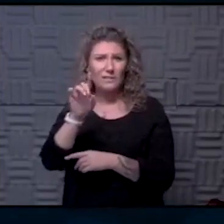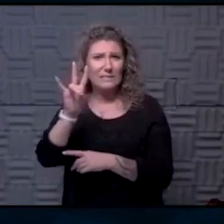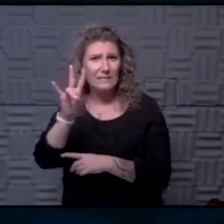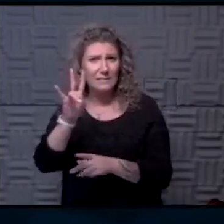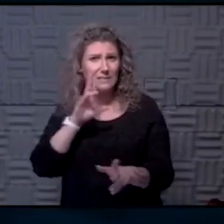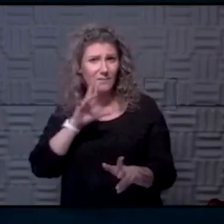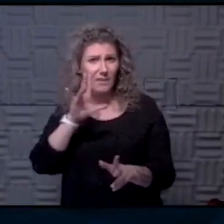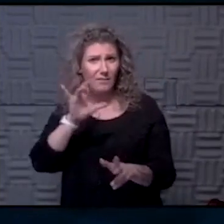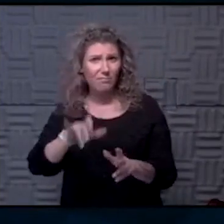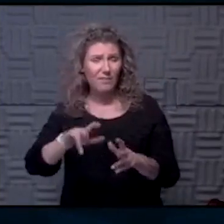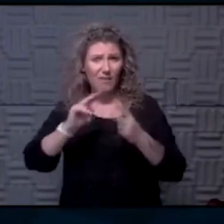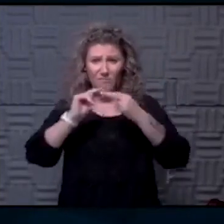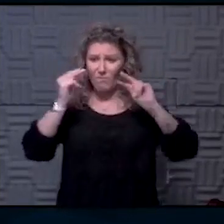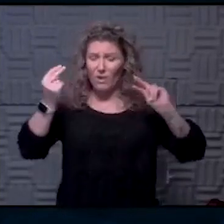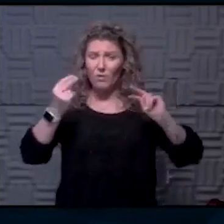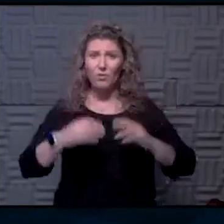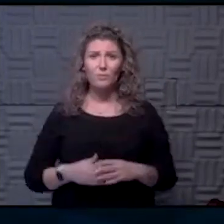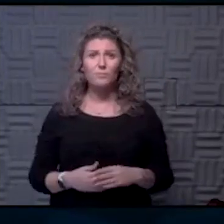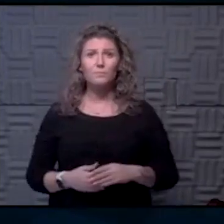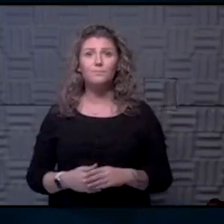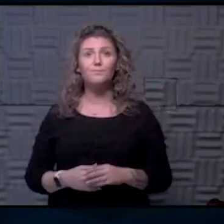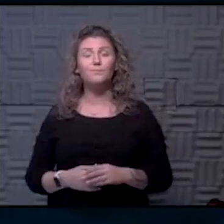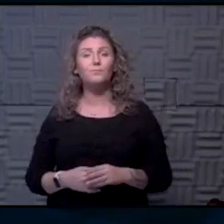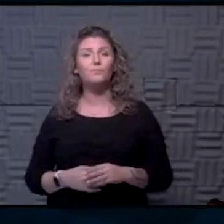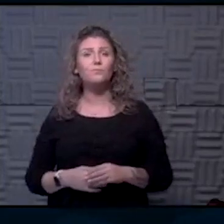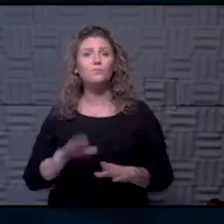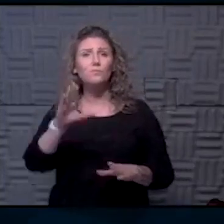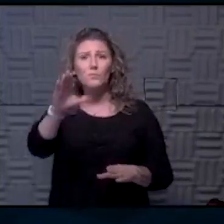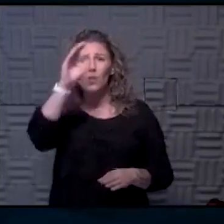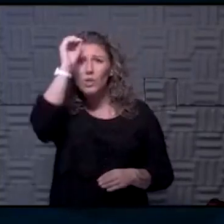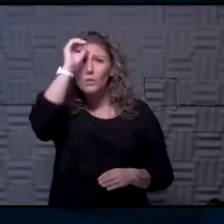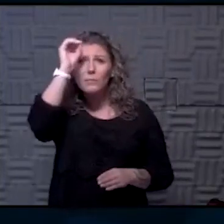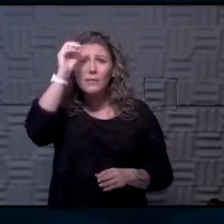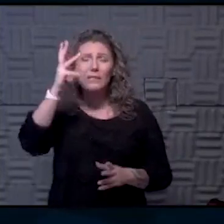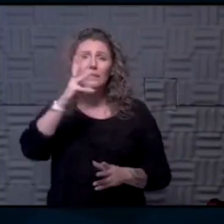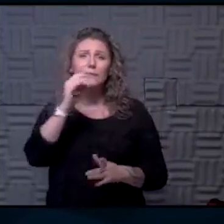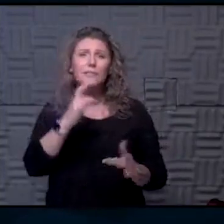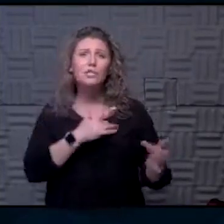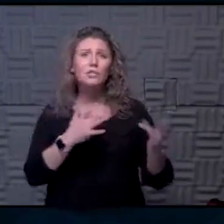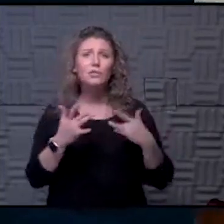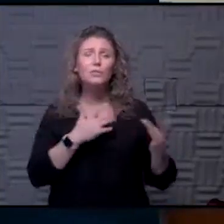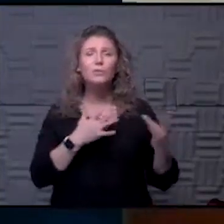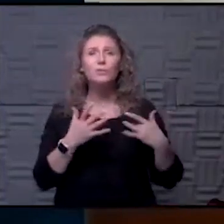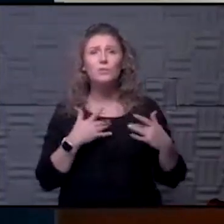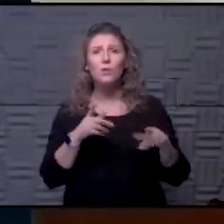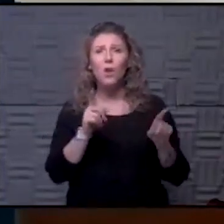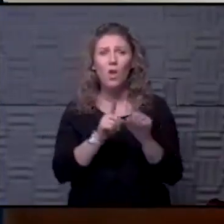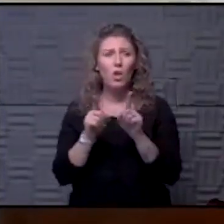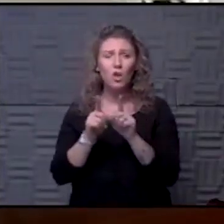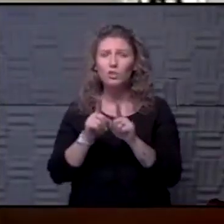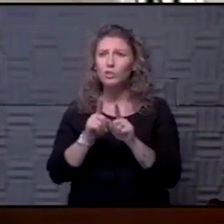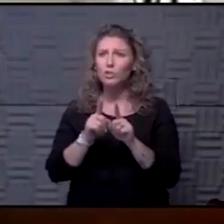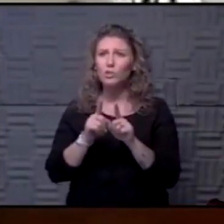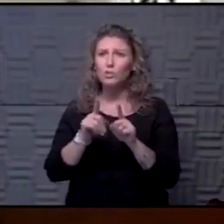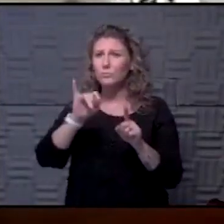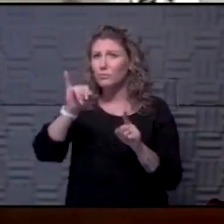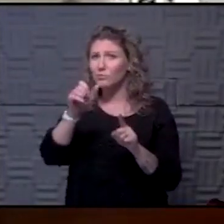variants. What are your thoughts about that, and what are your concerns? And also, didn't Jackson County kind of